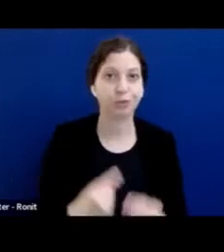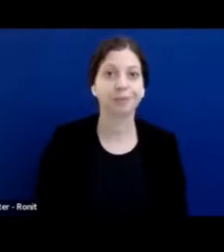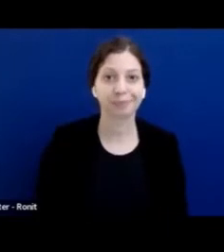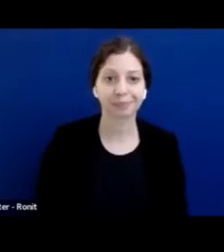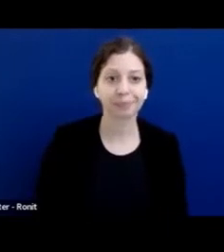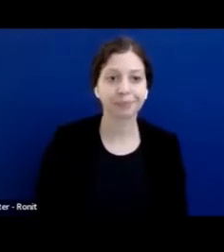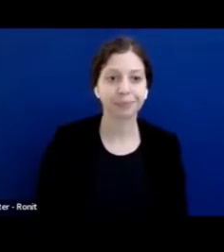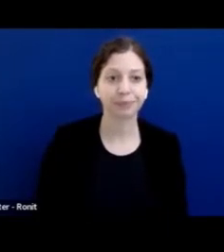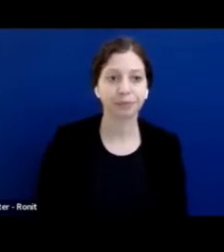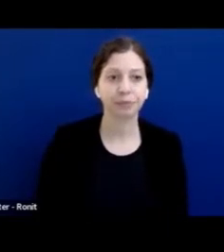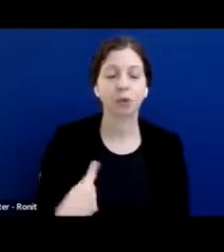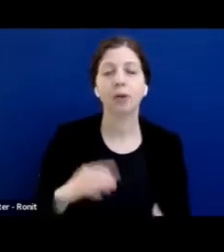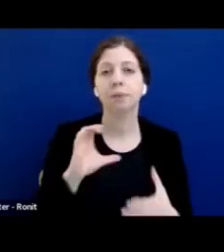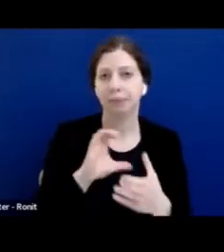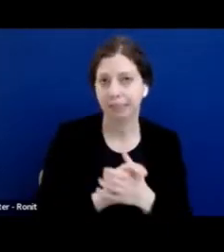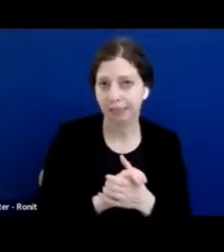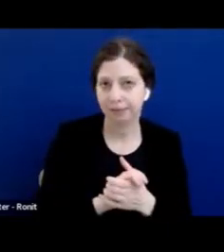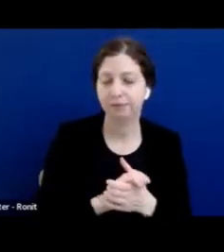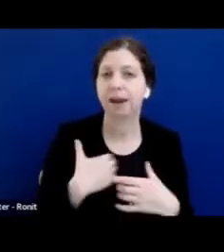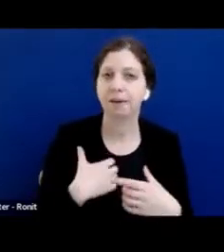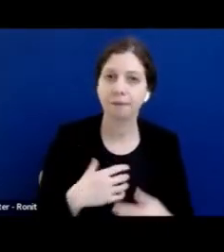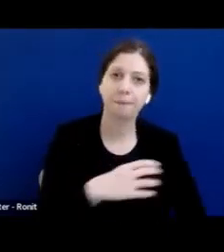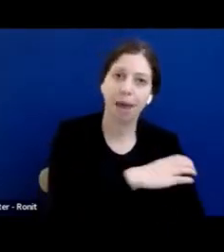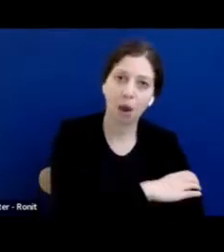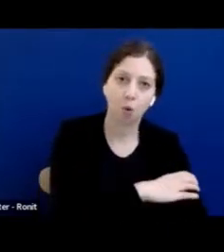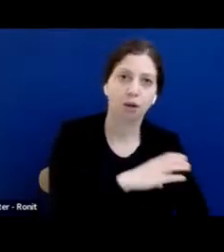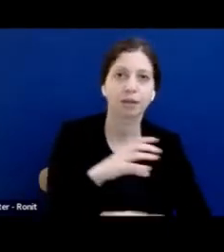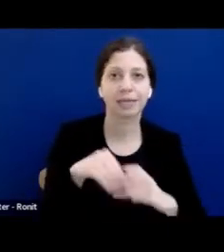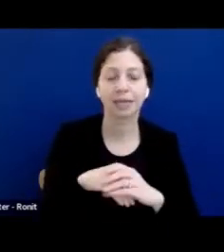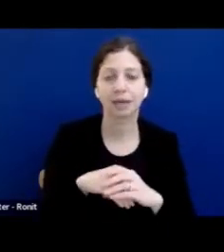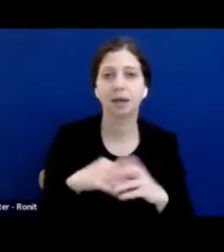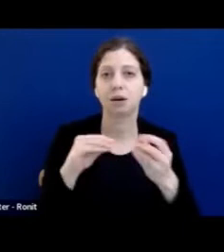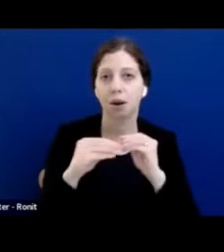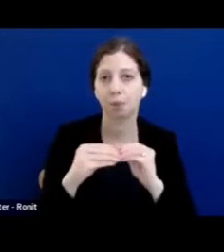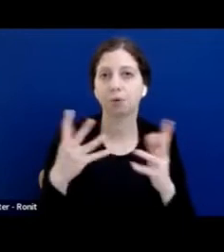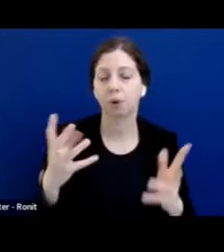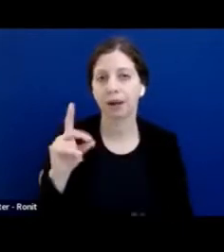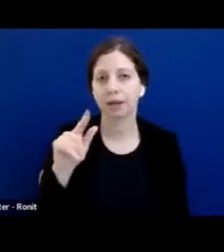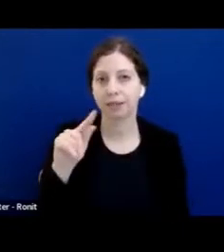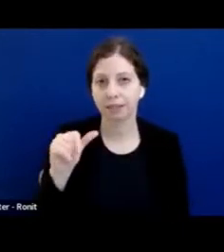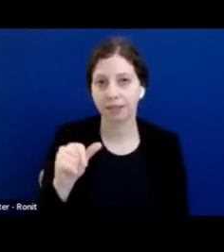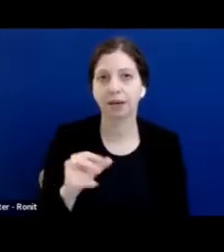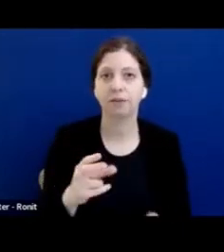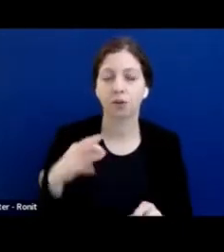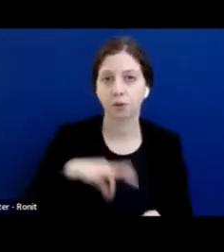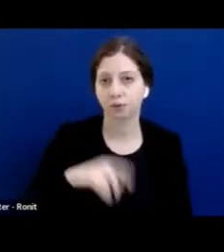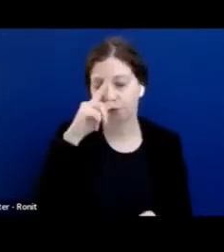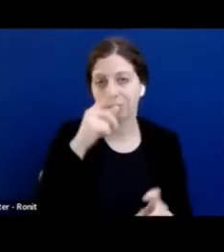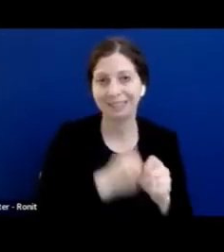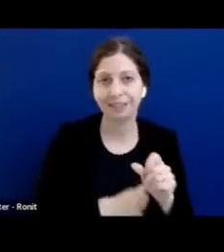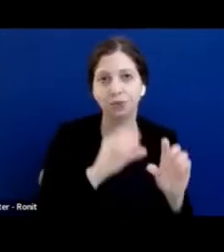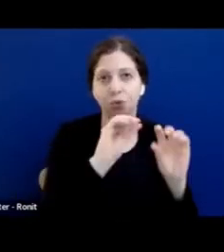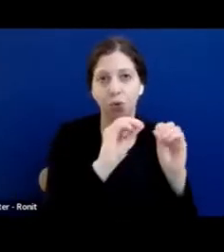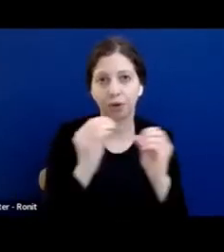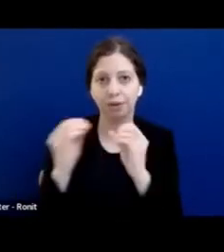We believe strongly that there is power in numbers, and we want to have data that's useful to each individual organization, but that when